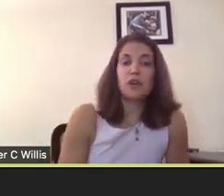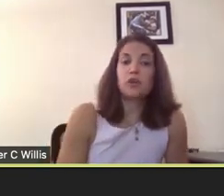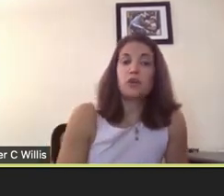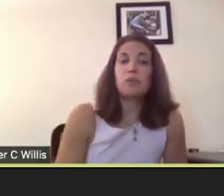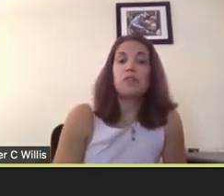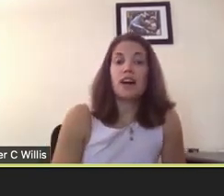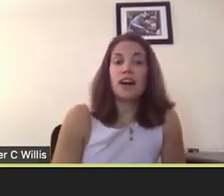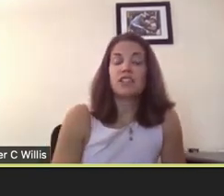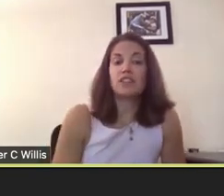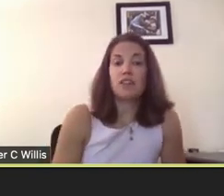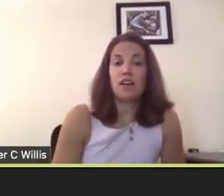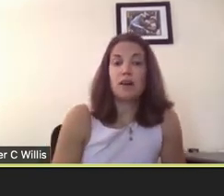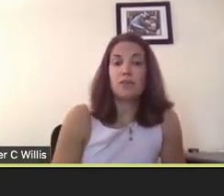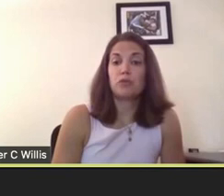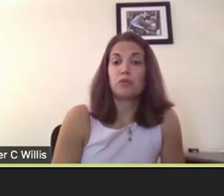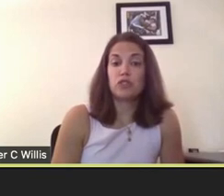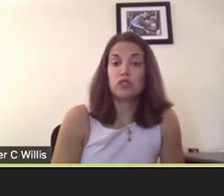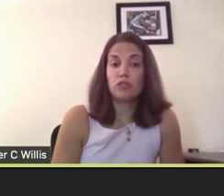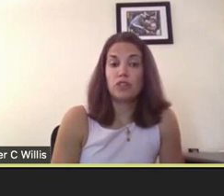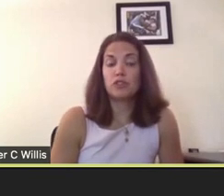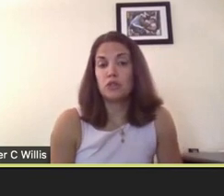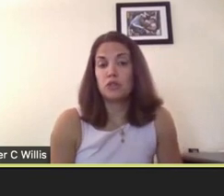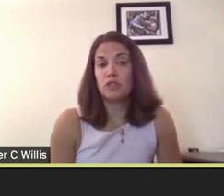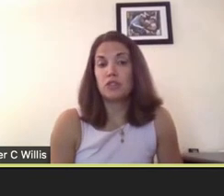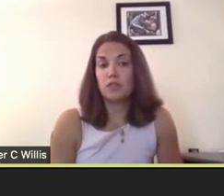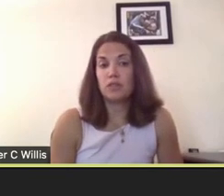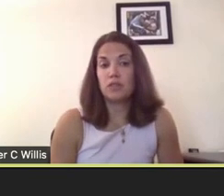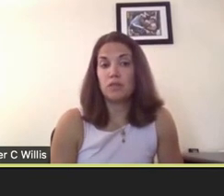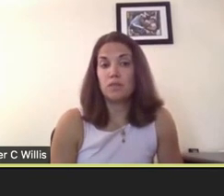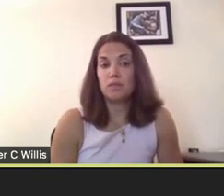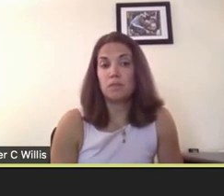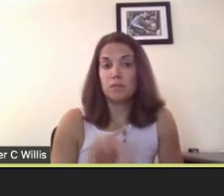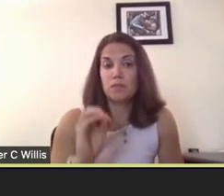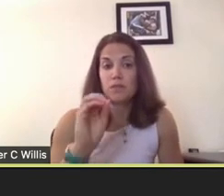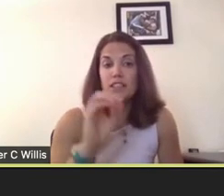This page is where you would plot the results of your students'